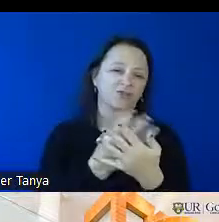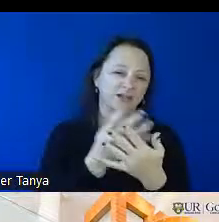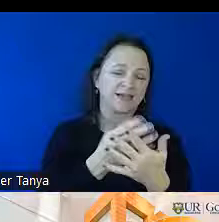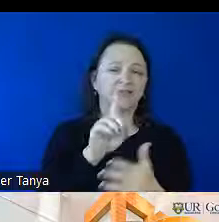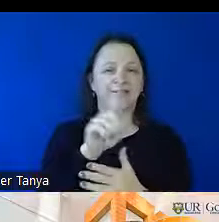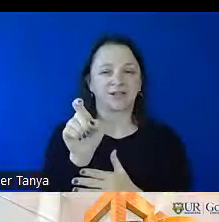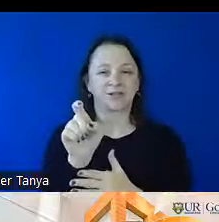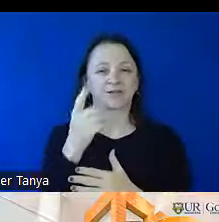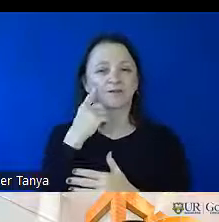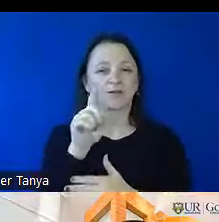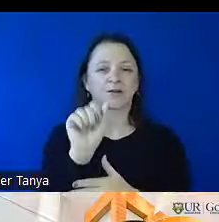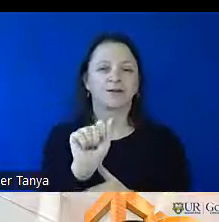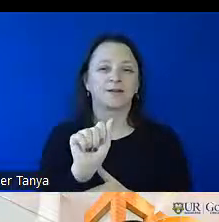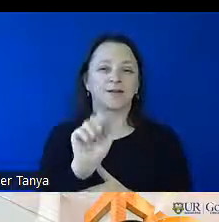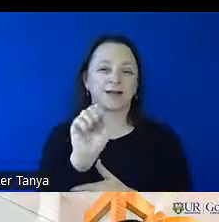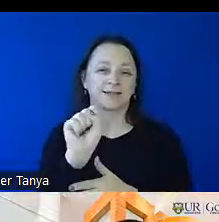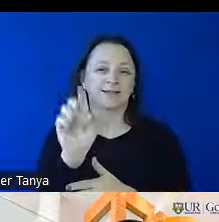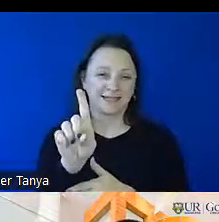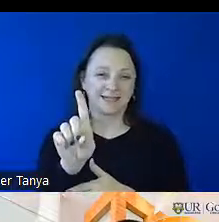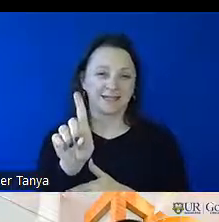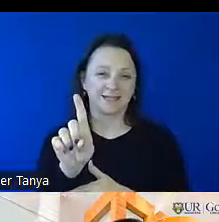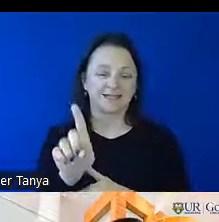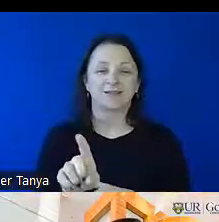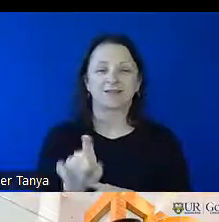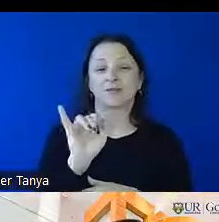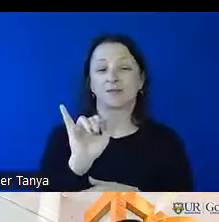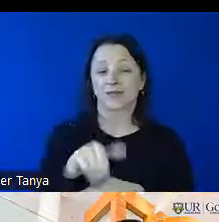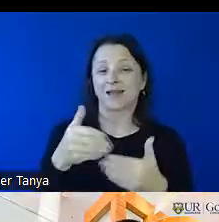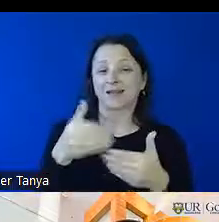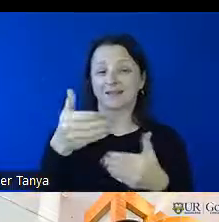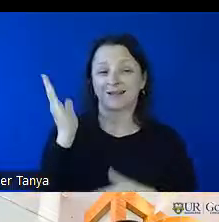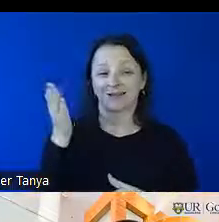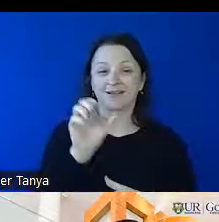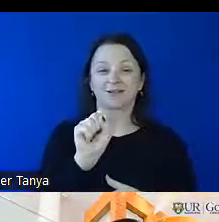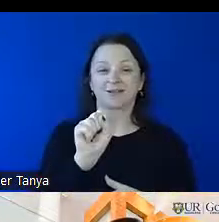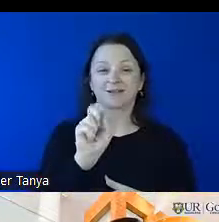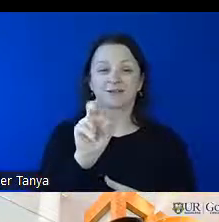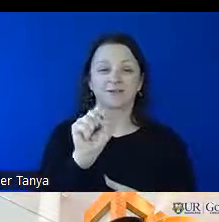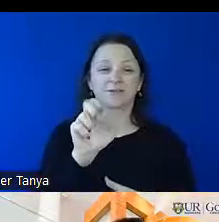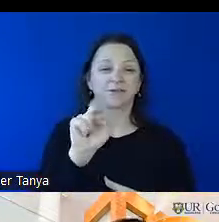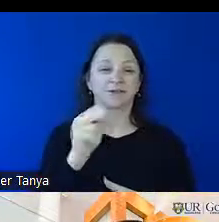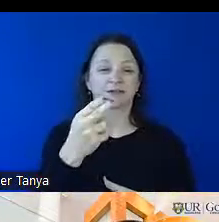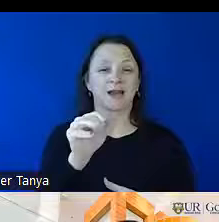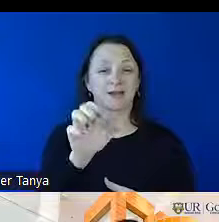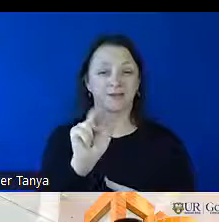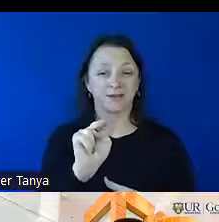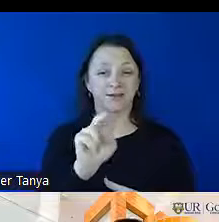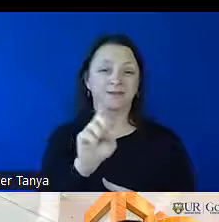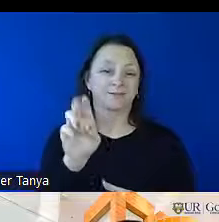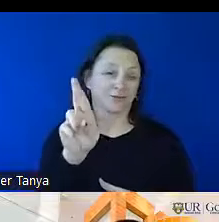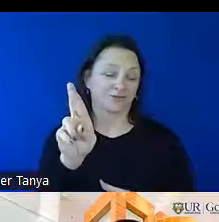of autism spectrum disorder. And so to speak to that topic, I am pleased to introduce our final speaker today, Dr. Susan